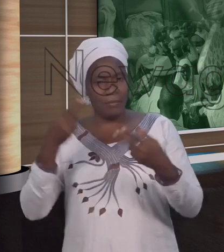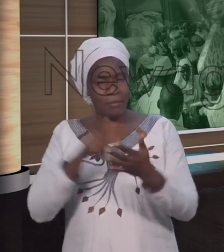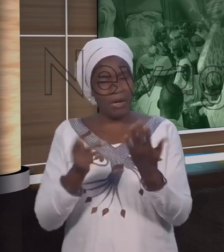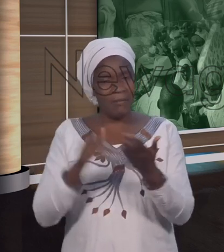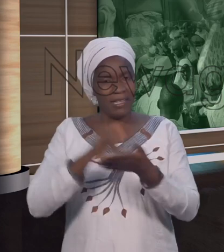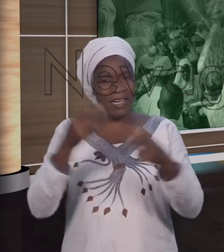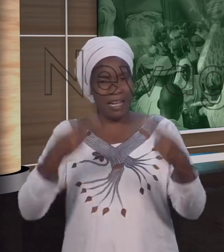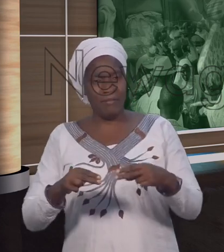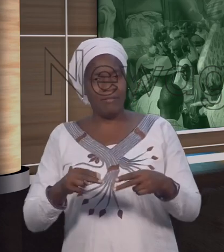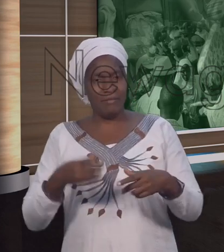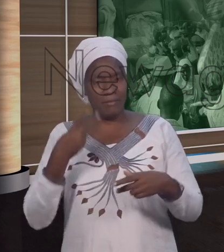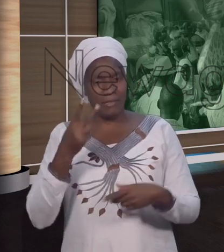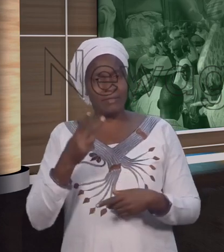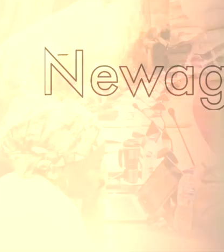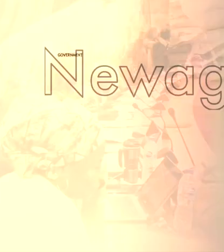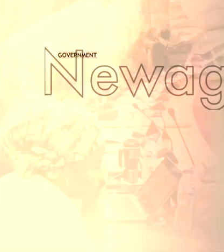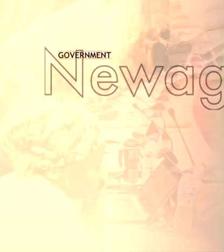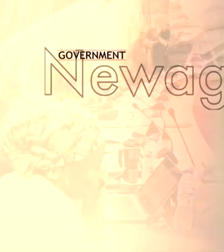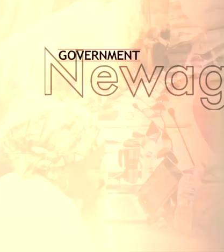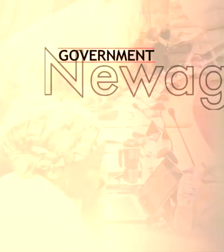events in this first segment of the program.